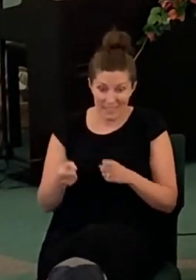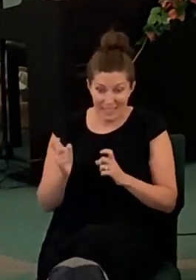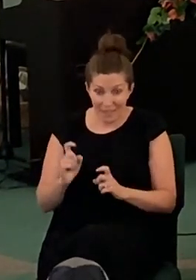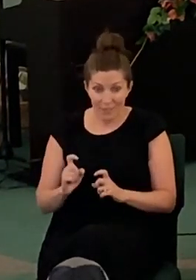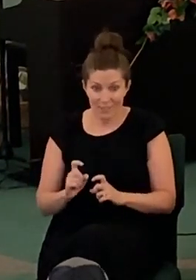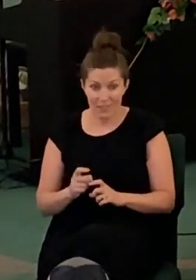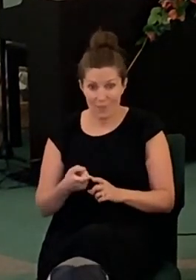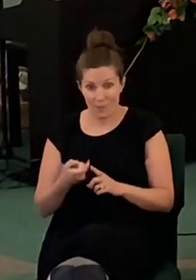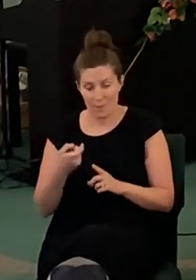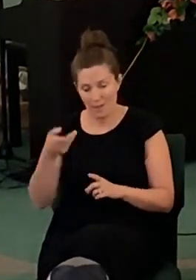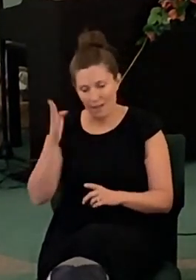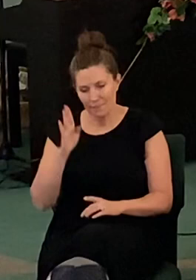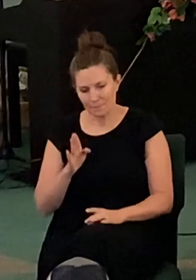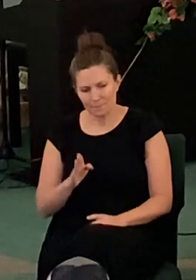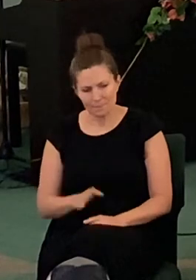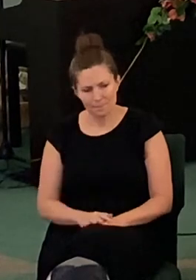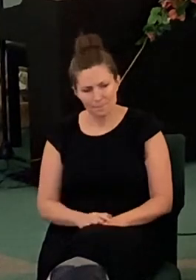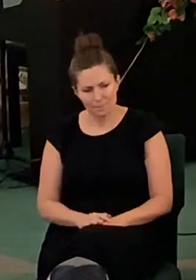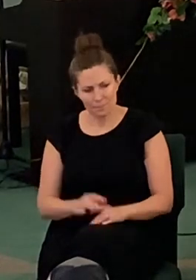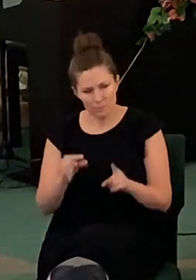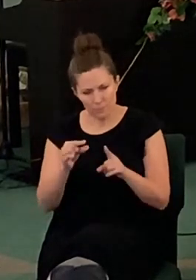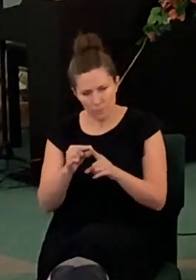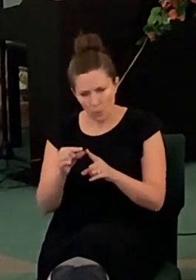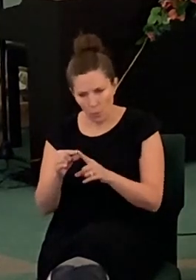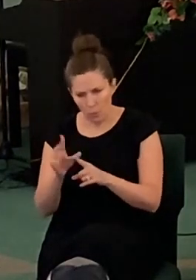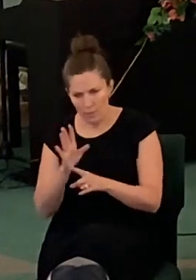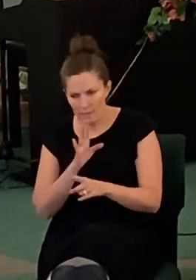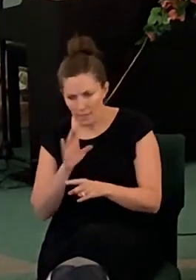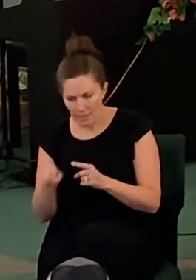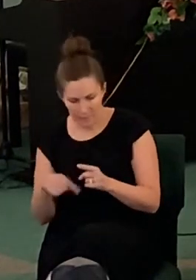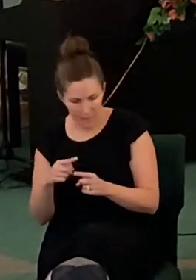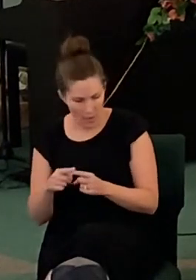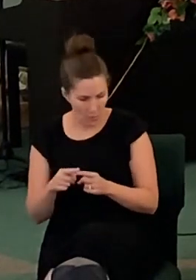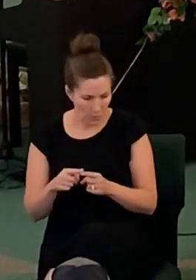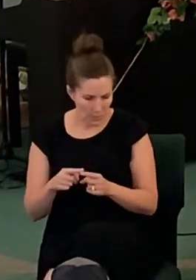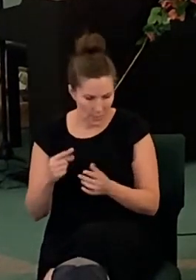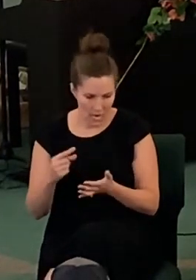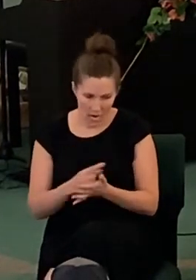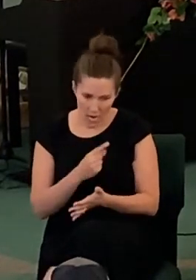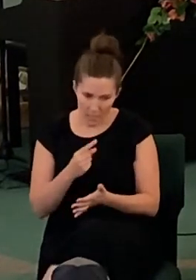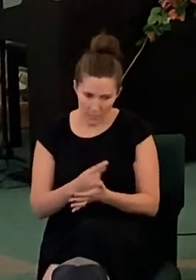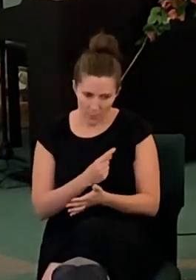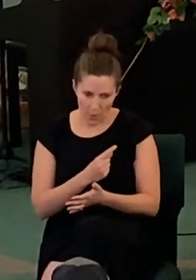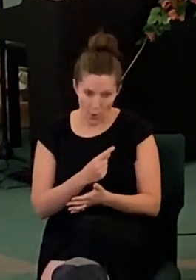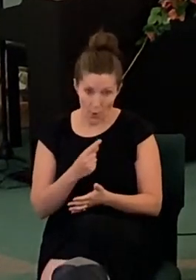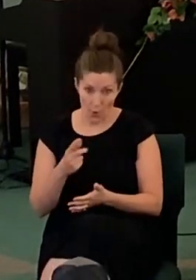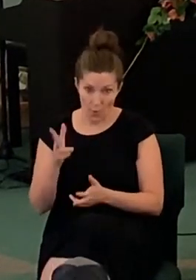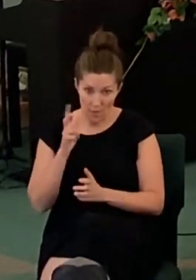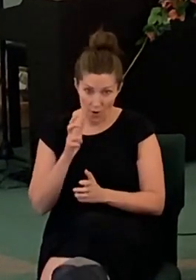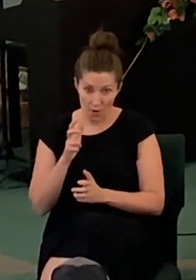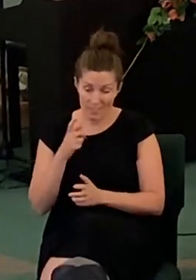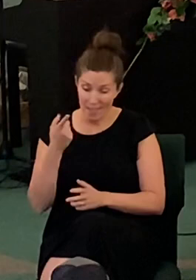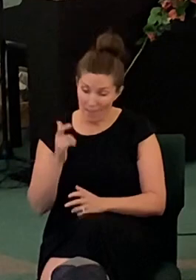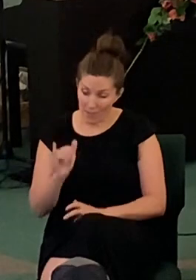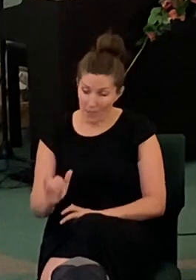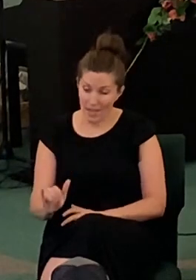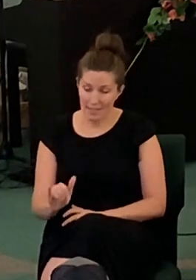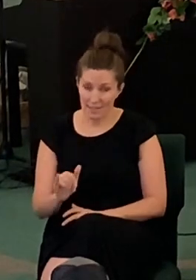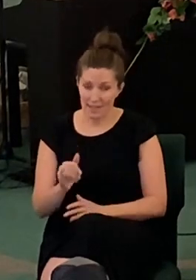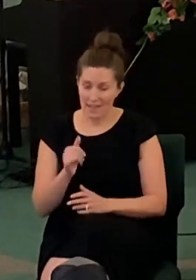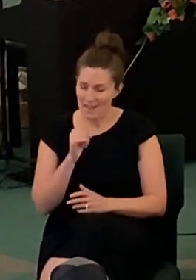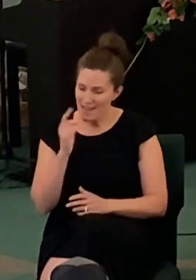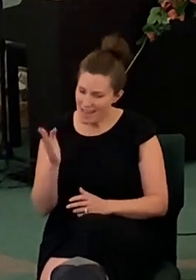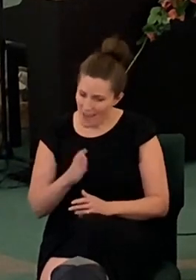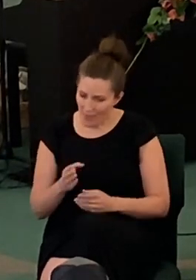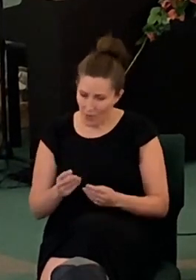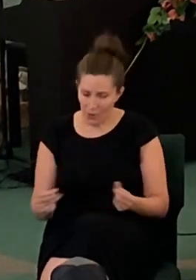And this word that he talks about is the word that's been preached to us, the gospel that we've heard that is everlasting, that doesn't fade away.